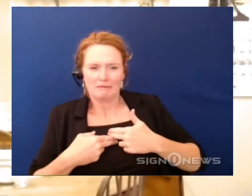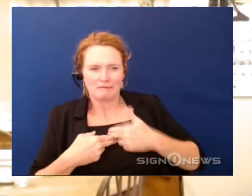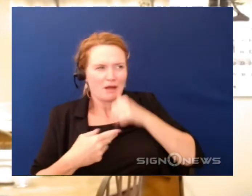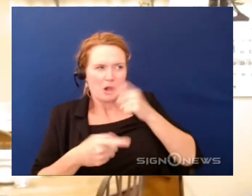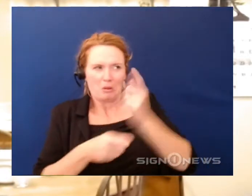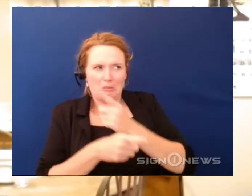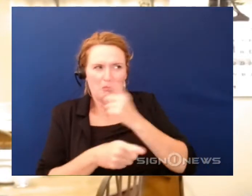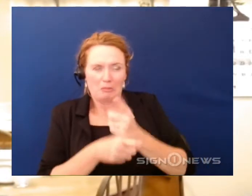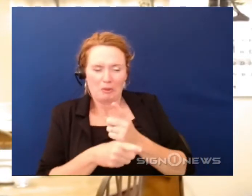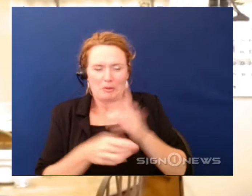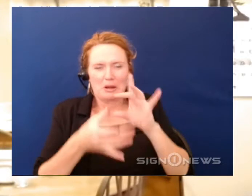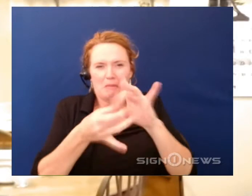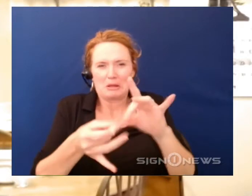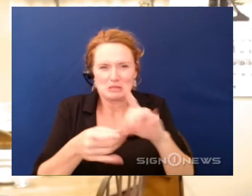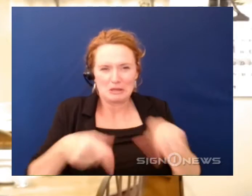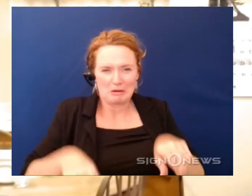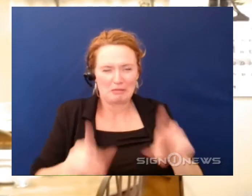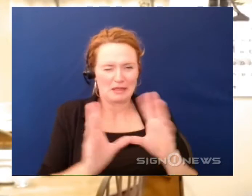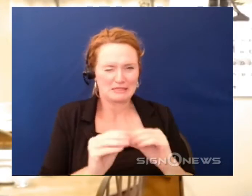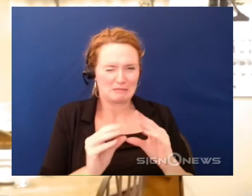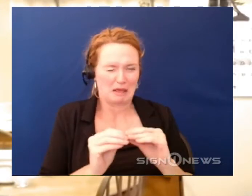appropriate to mention in this session.